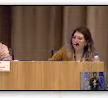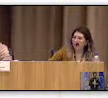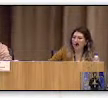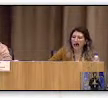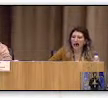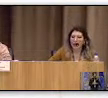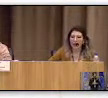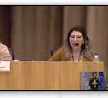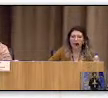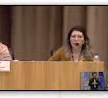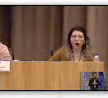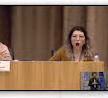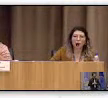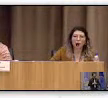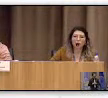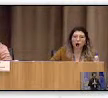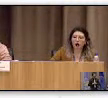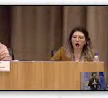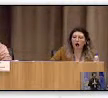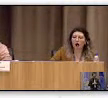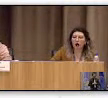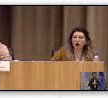the vaccination.